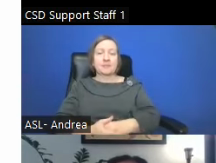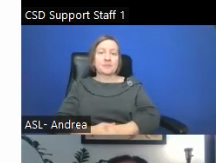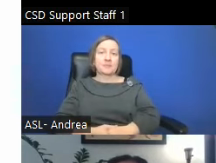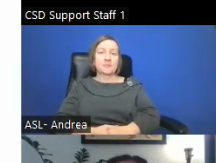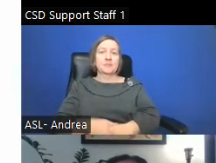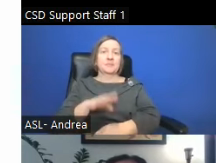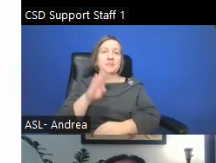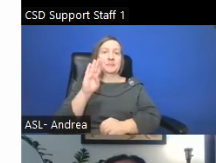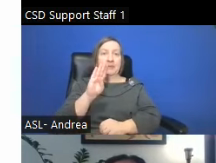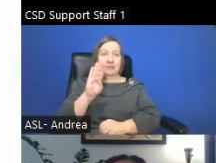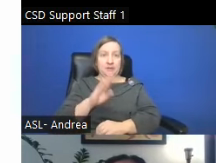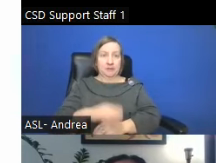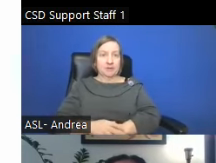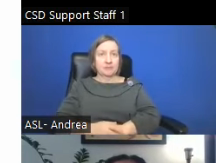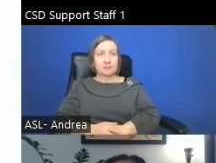to B.